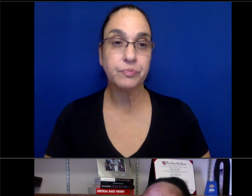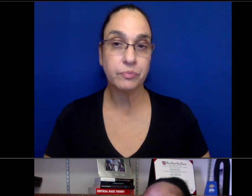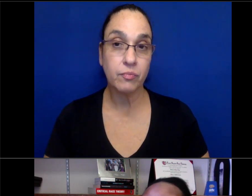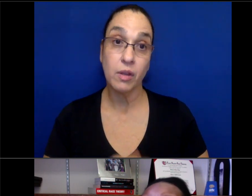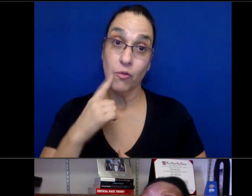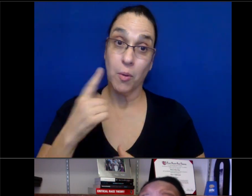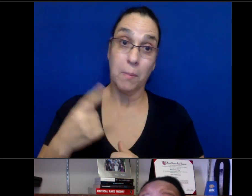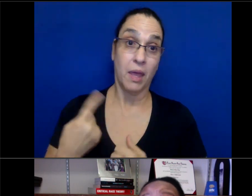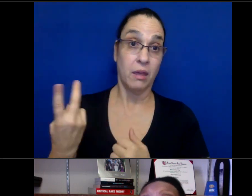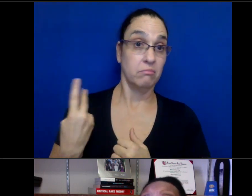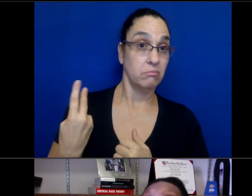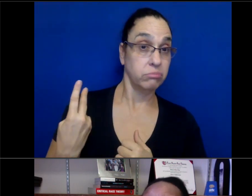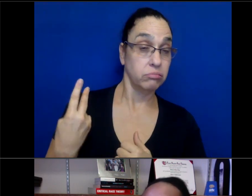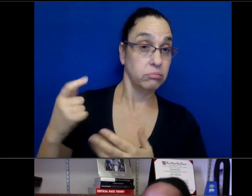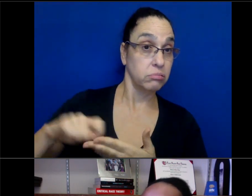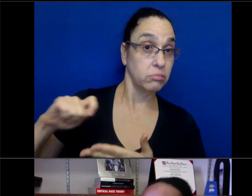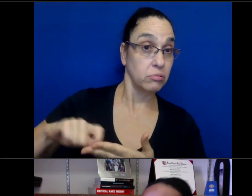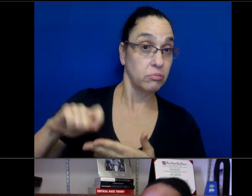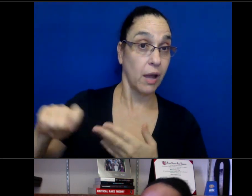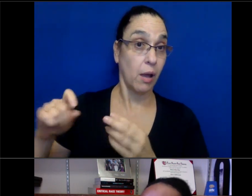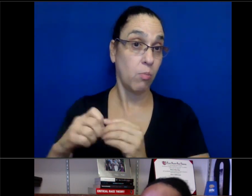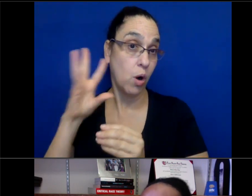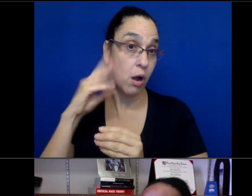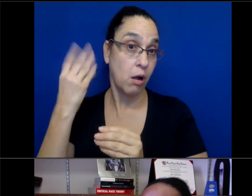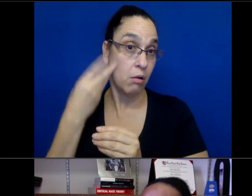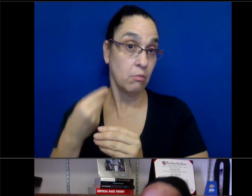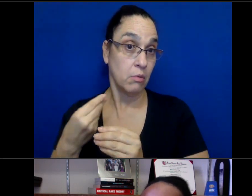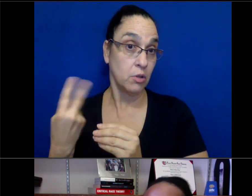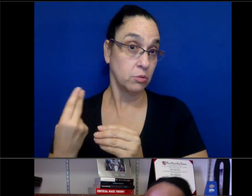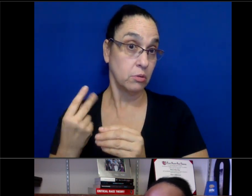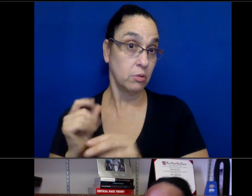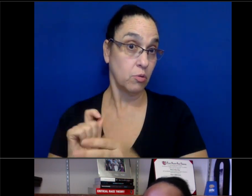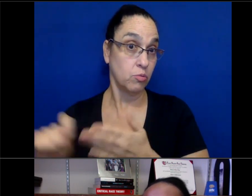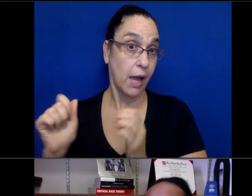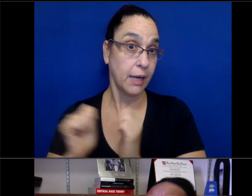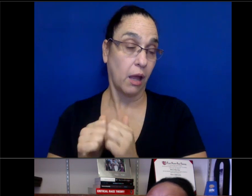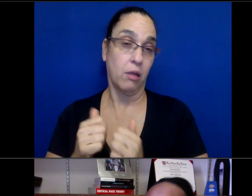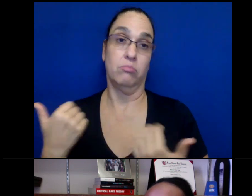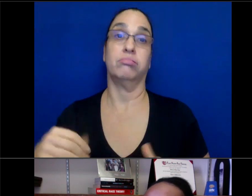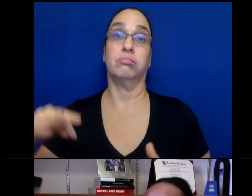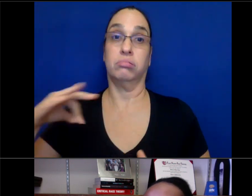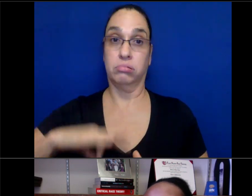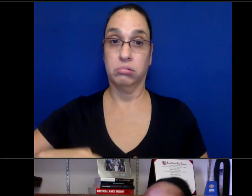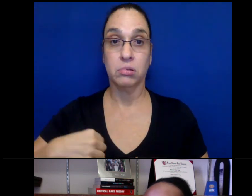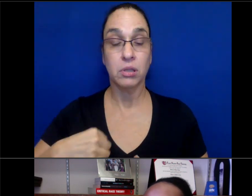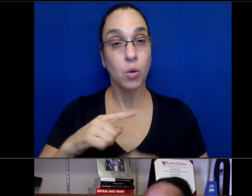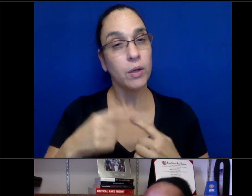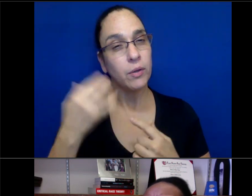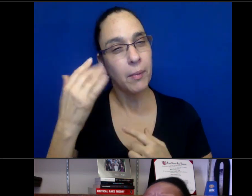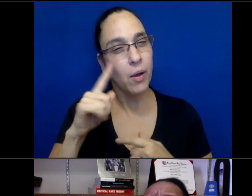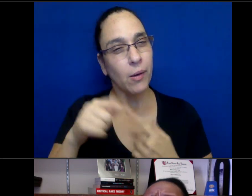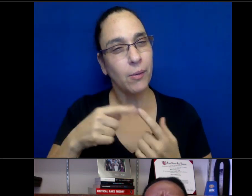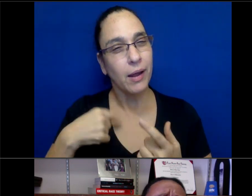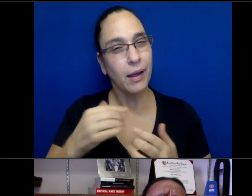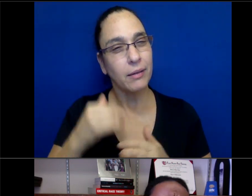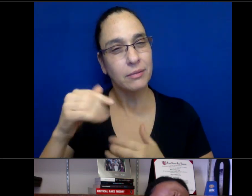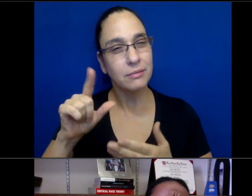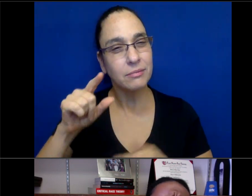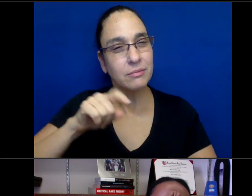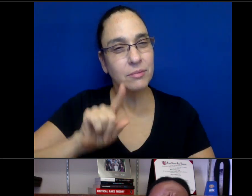useful, right? Writing with someone more senior. And so when you're approaching sort of when should I be publishing, you should be thinking about